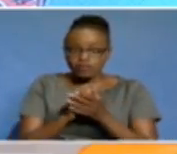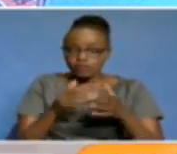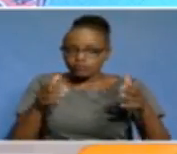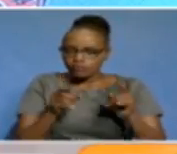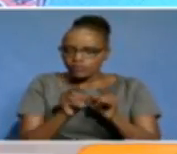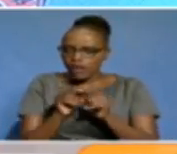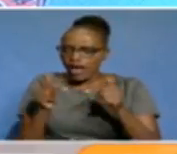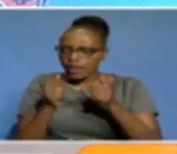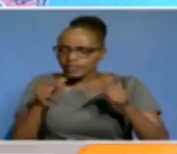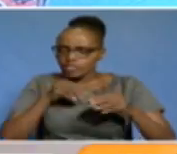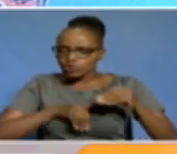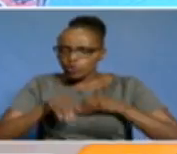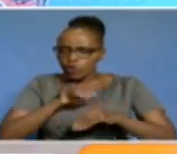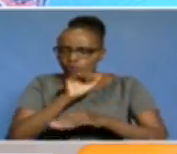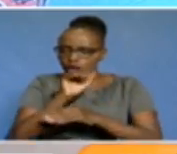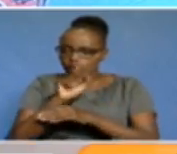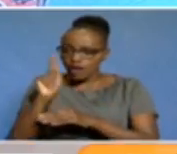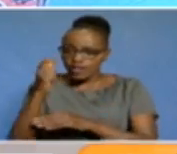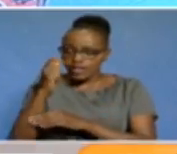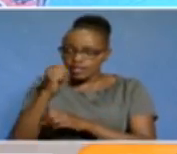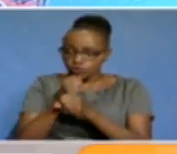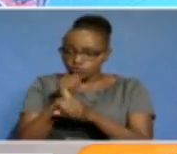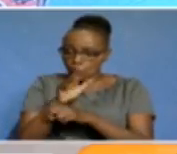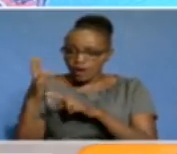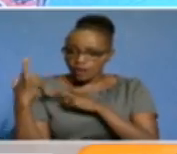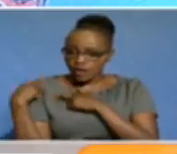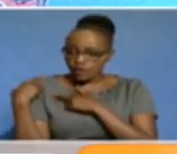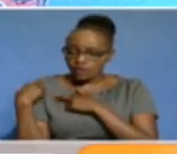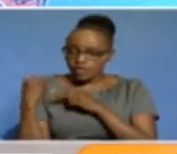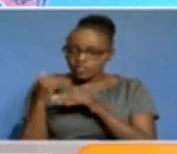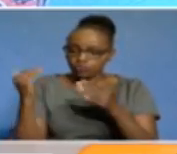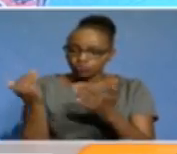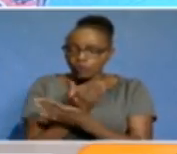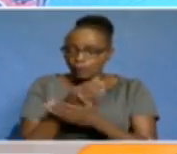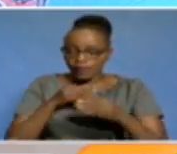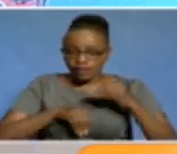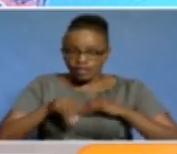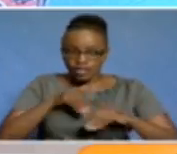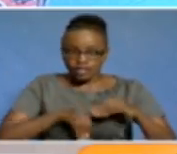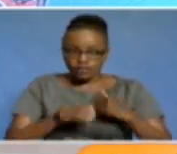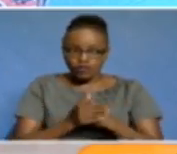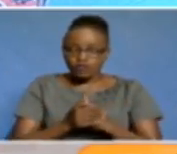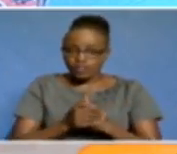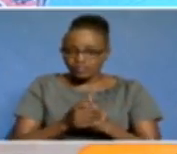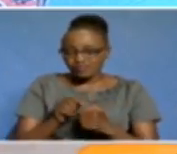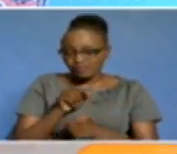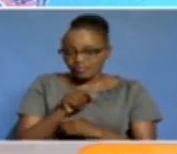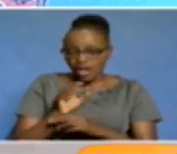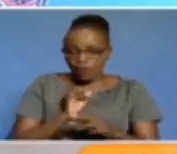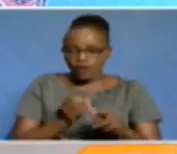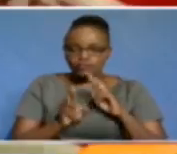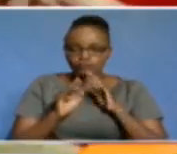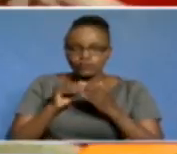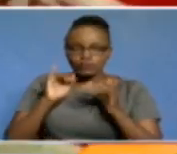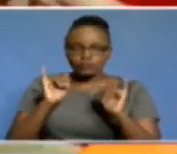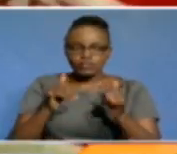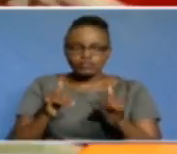against corruption urged Kenyans to play their part in eradicating graft. Elfa Slagat has the details.